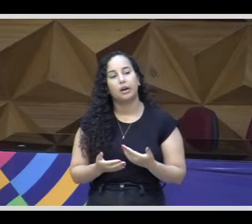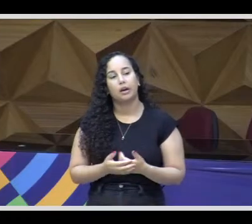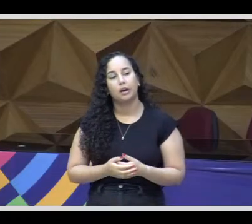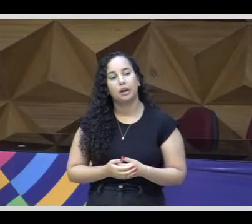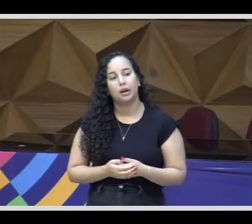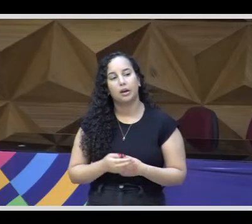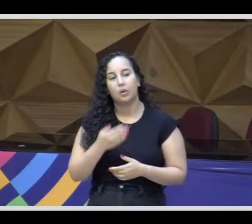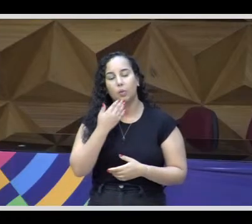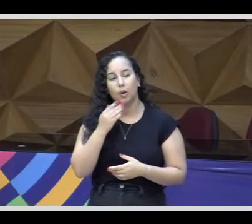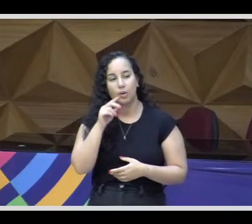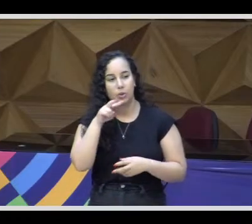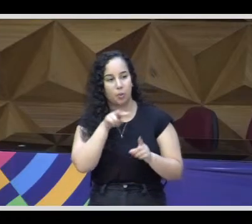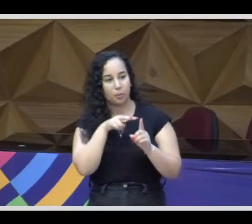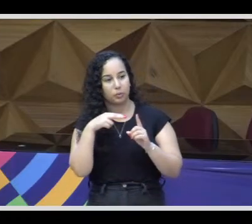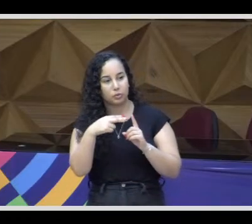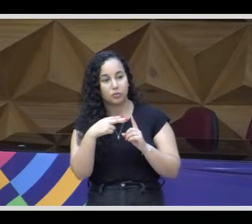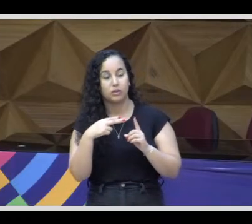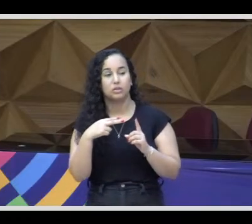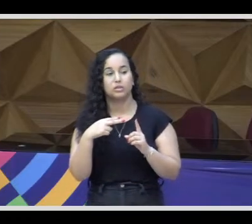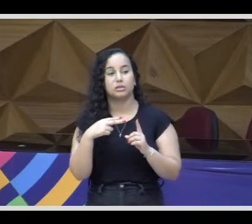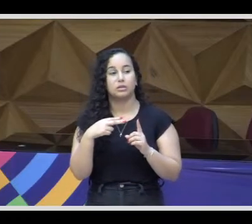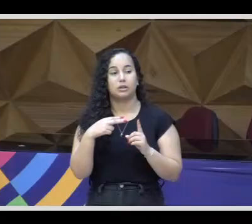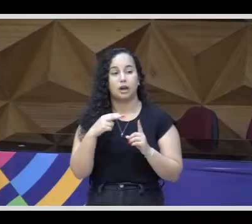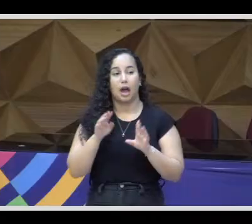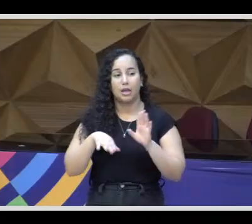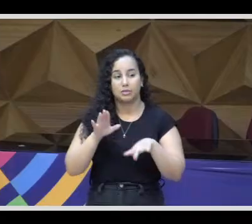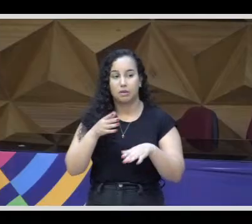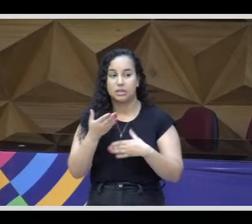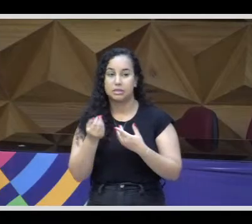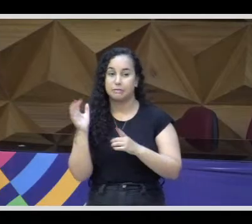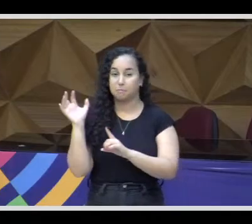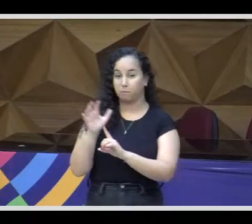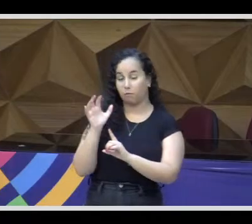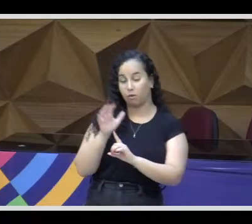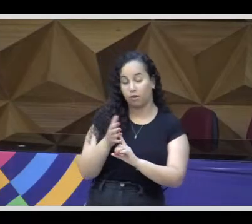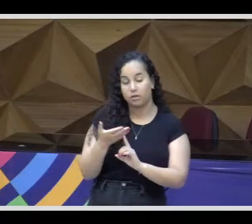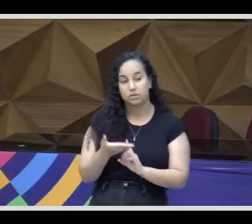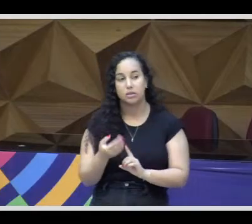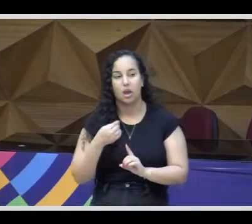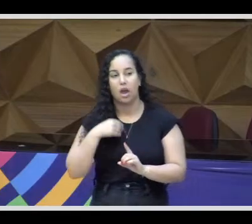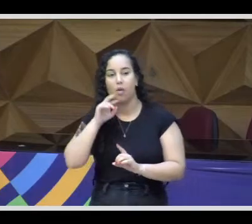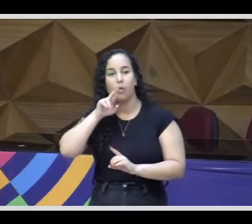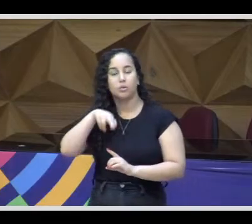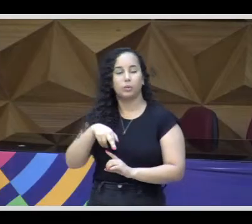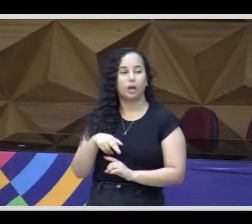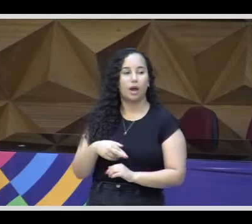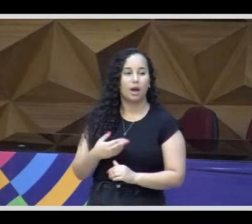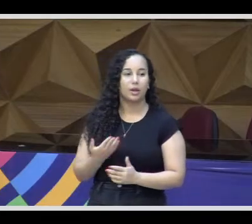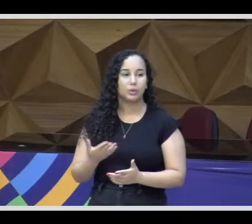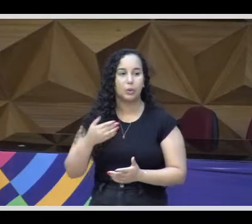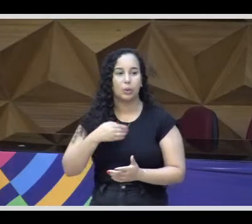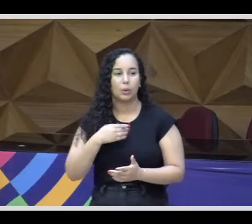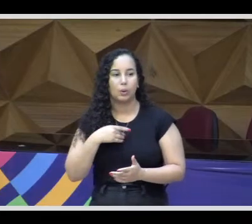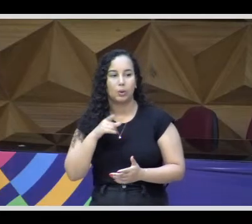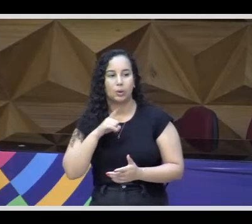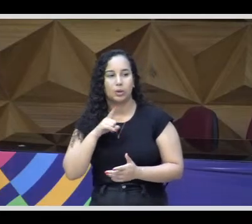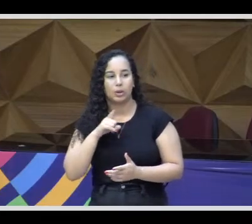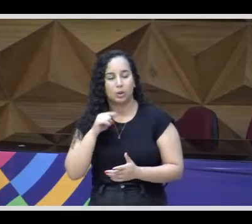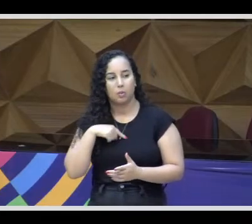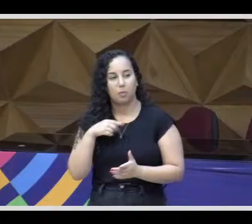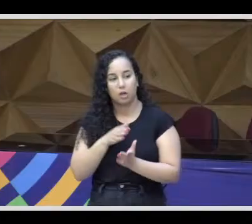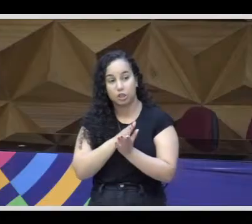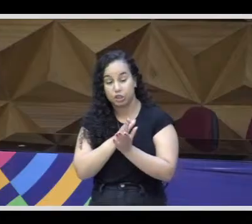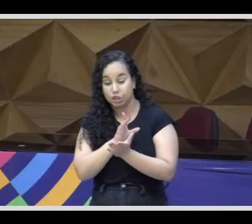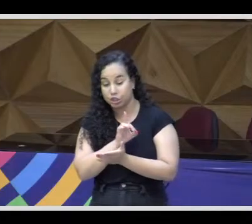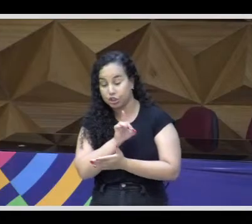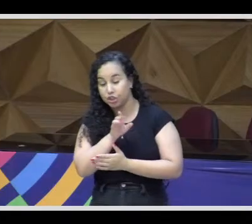what is your view on maybe influence the results in a bad direction, let's say, because the